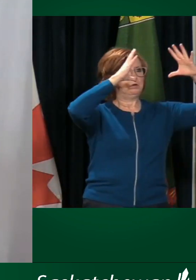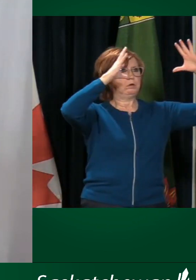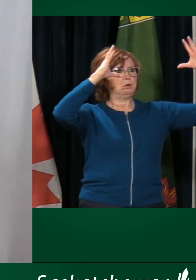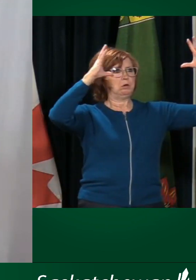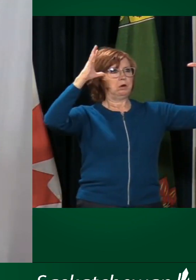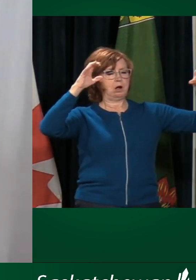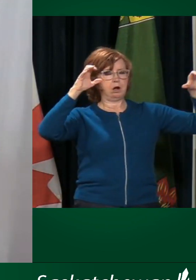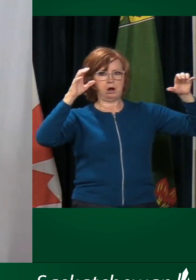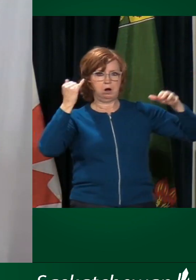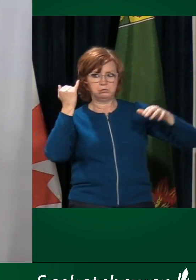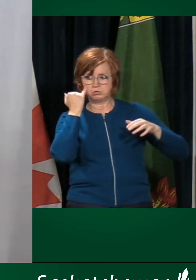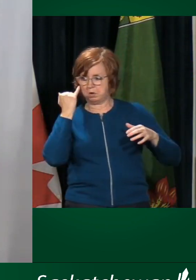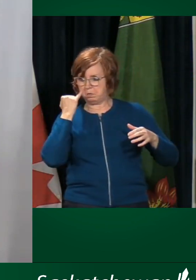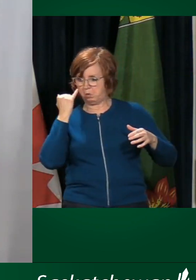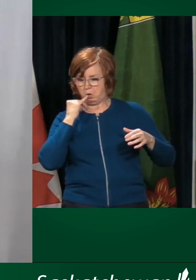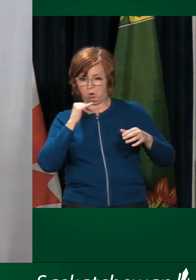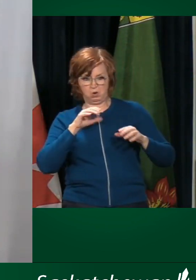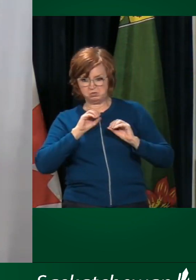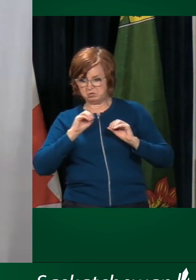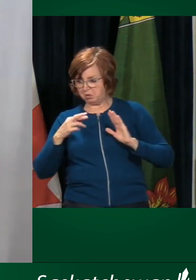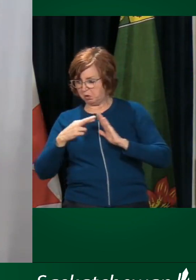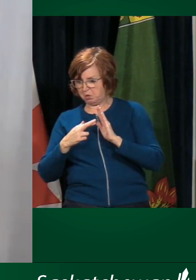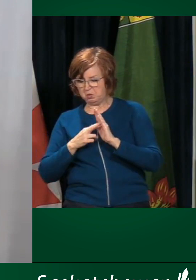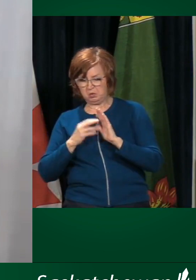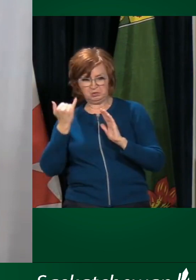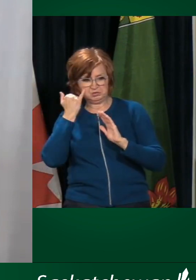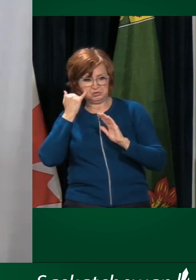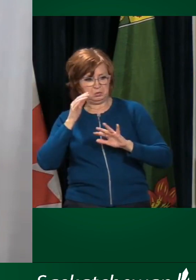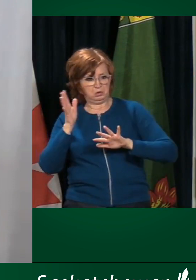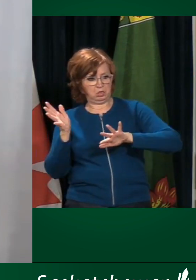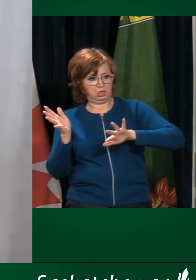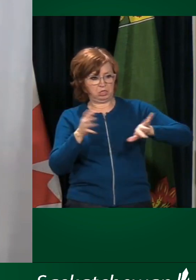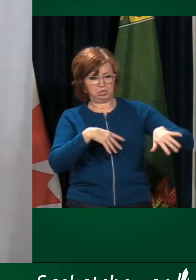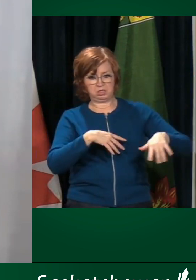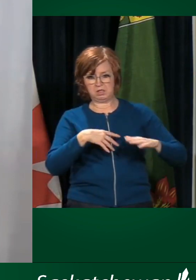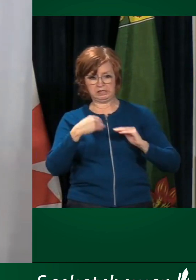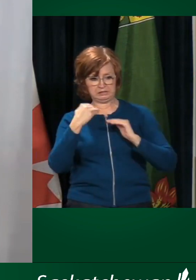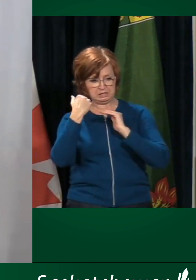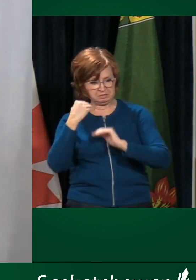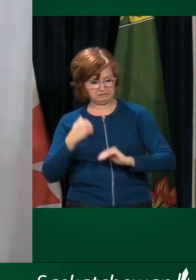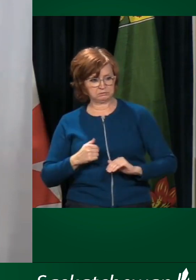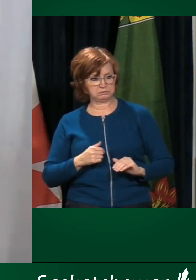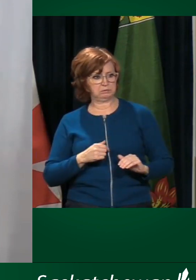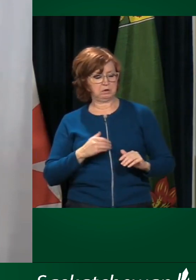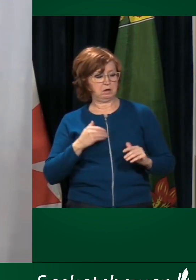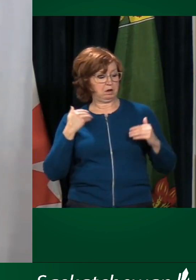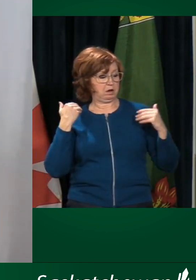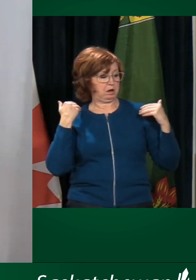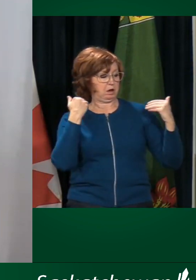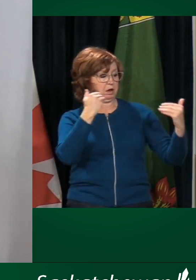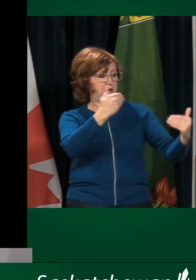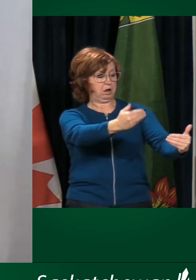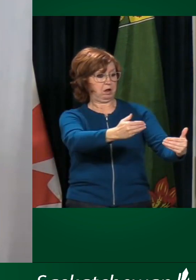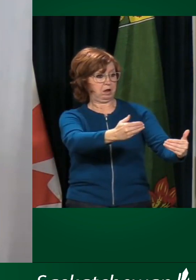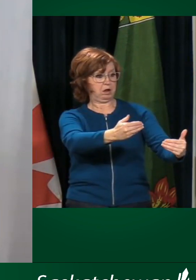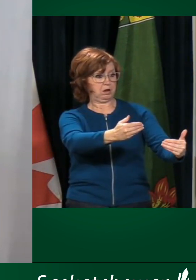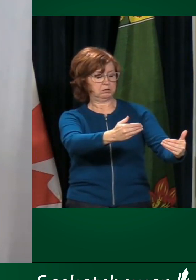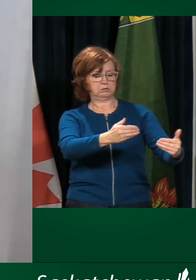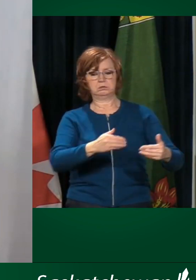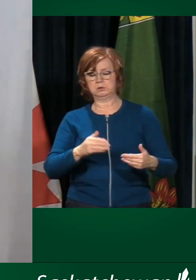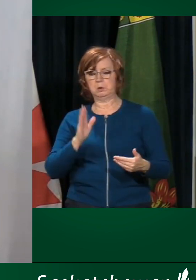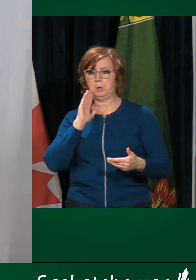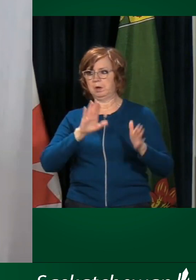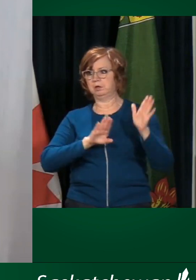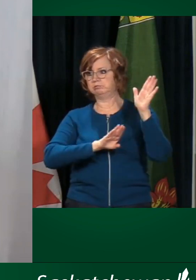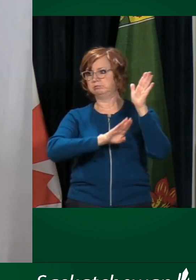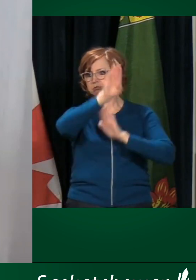in a what if scenario, what if the worst case scenario were to happen, how do we as a health system have to be